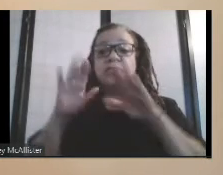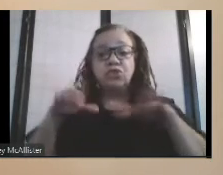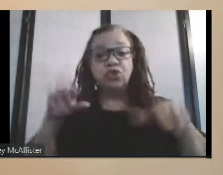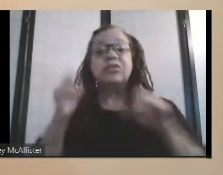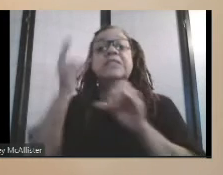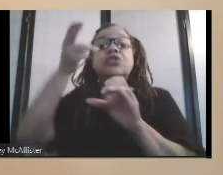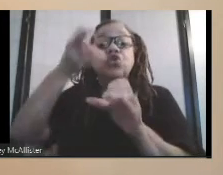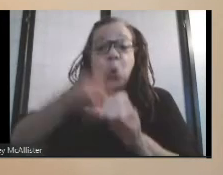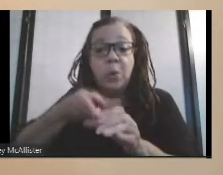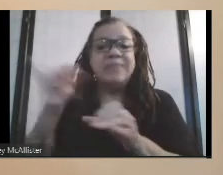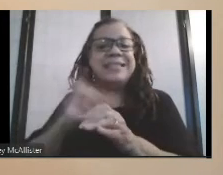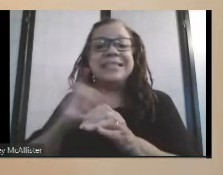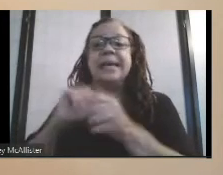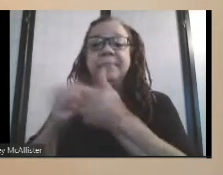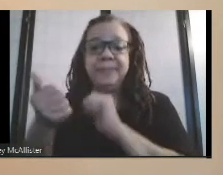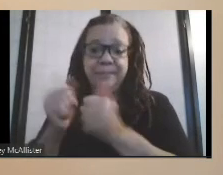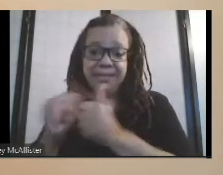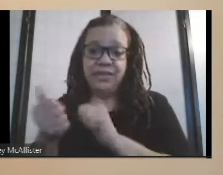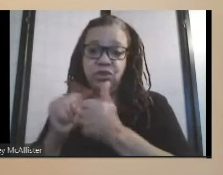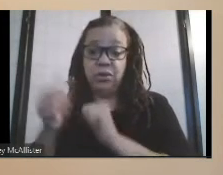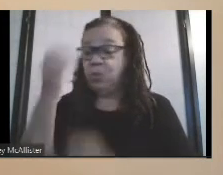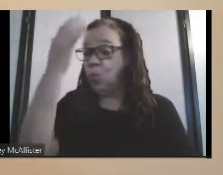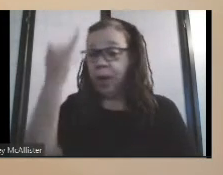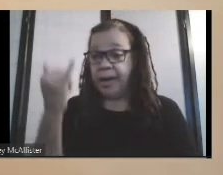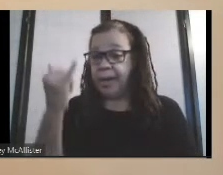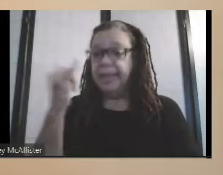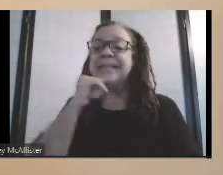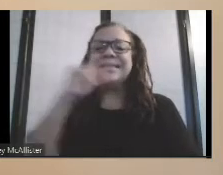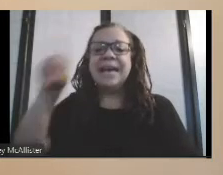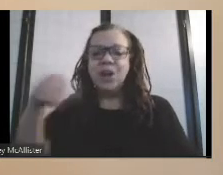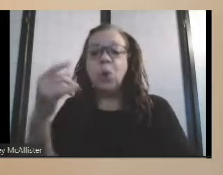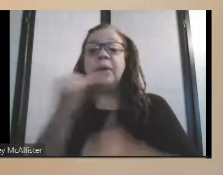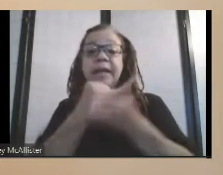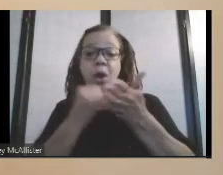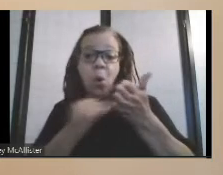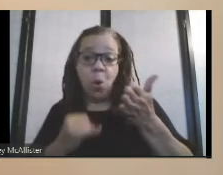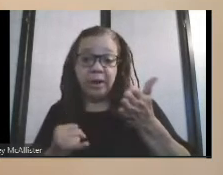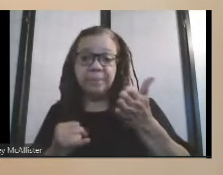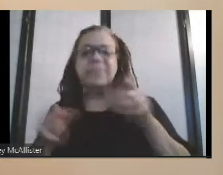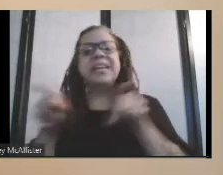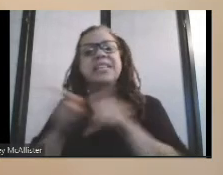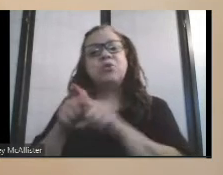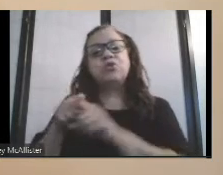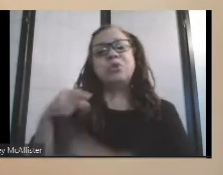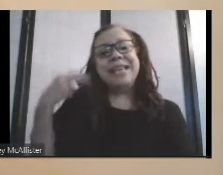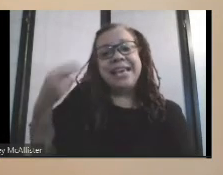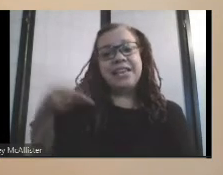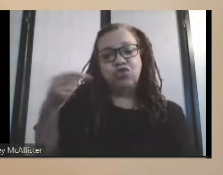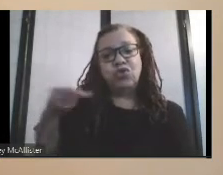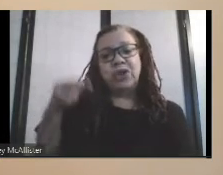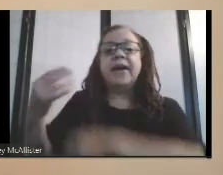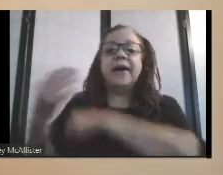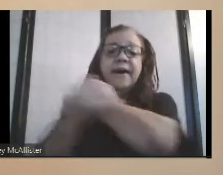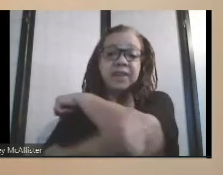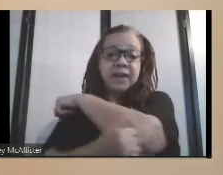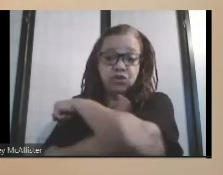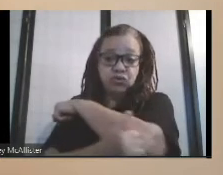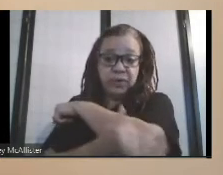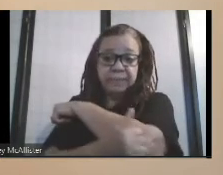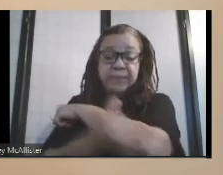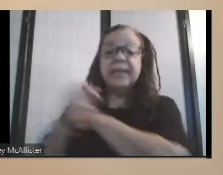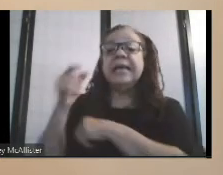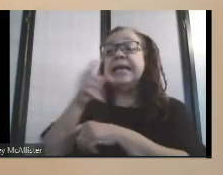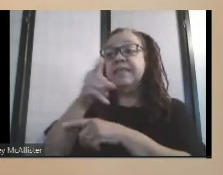this international competition. After all, it's not only based on art, it's also based on history, as